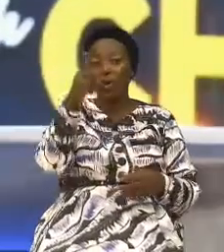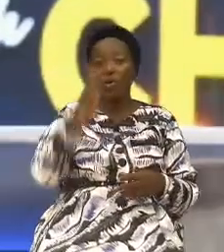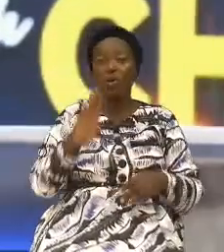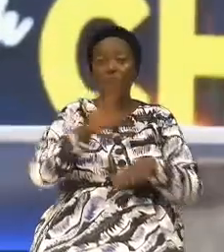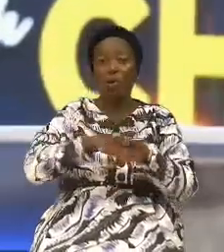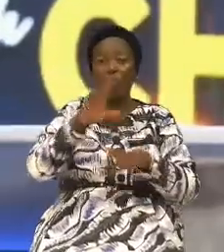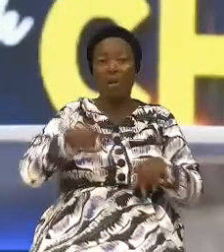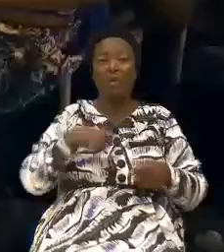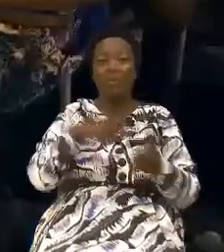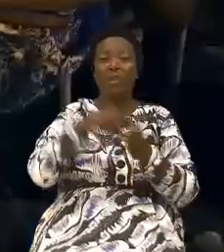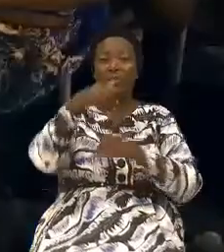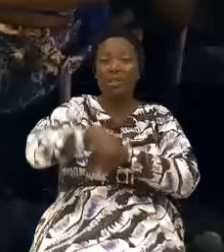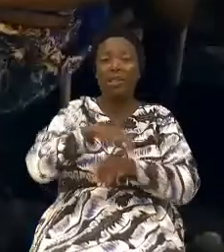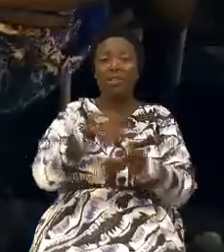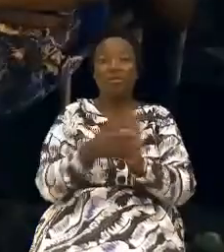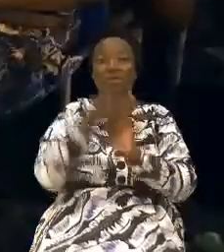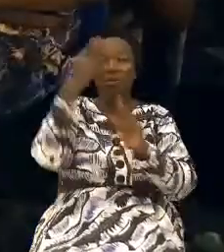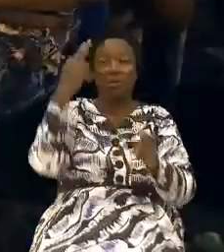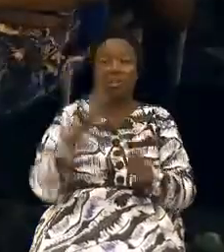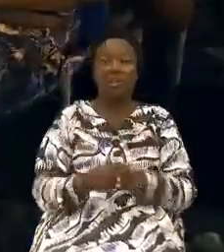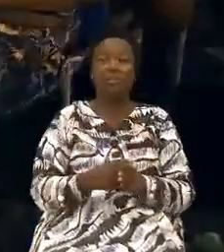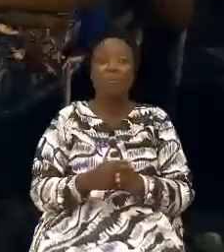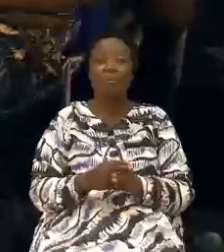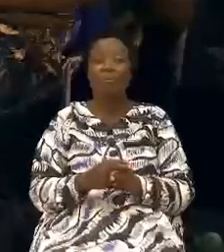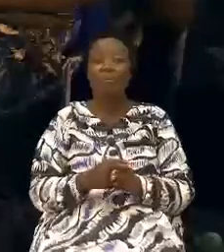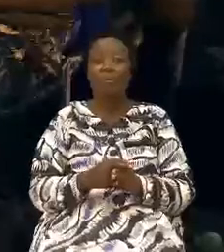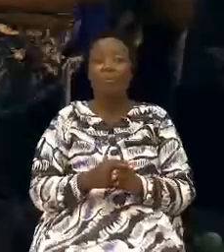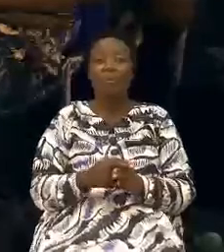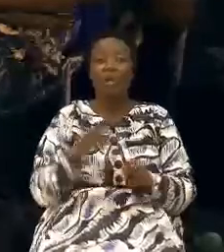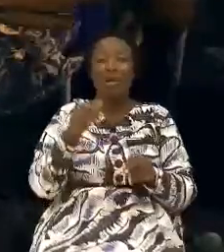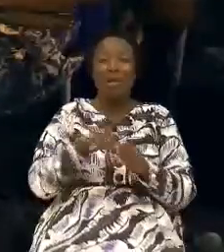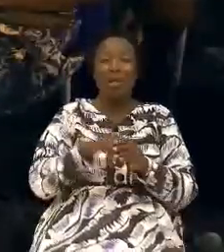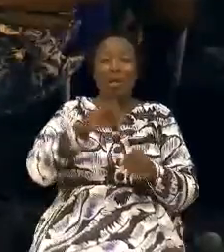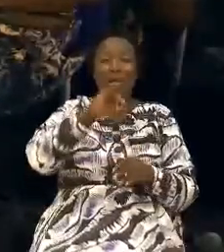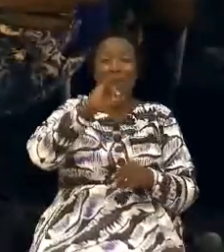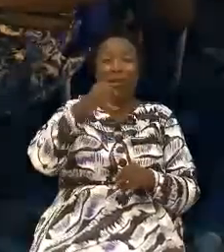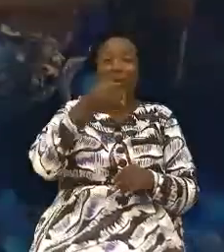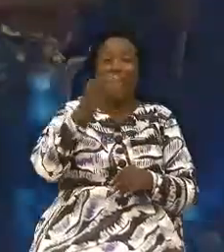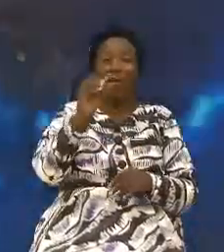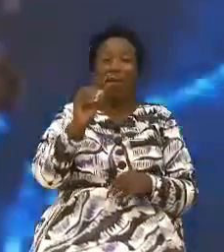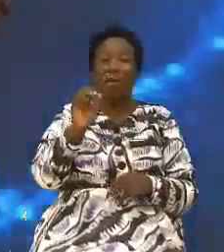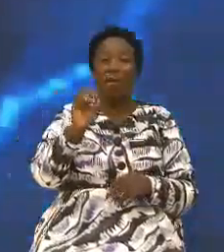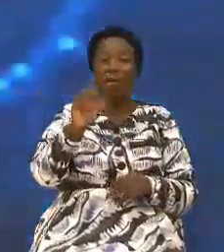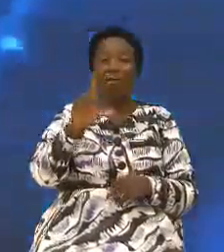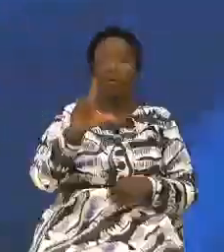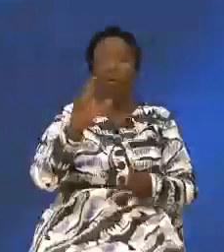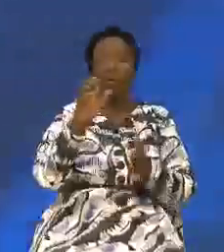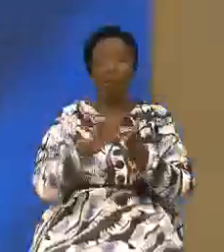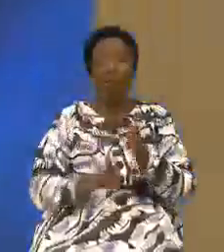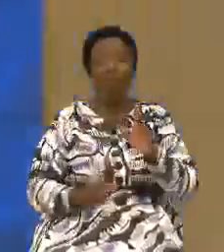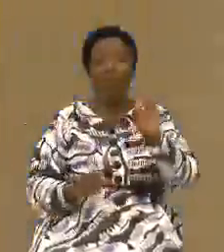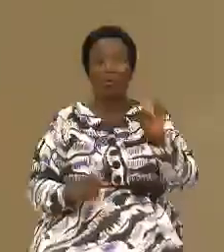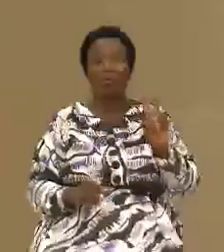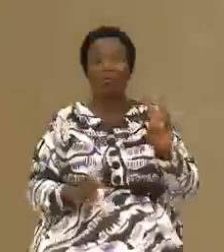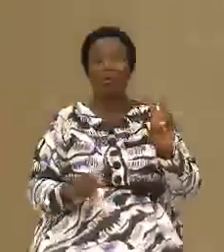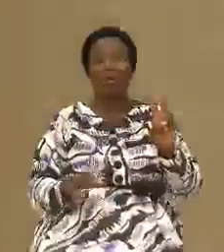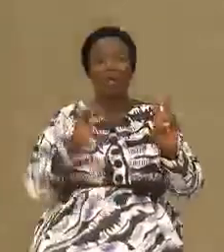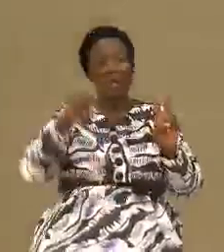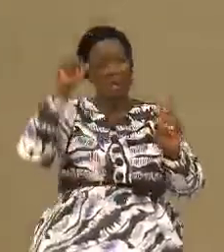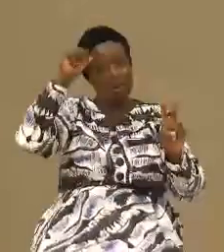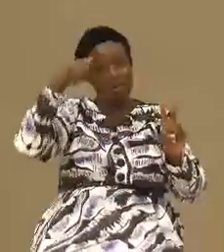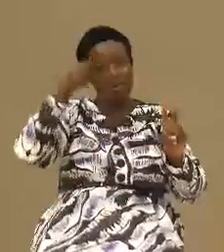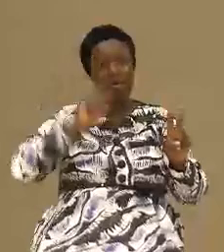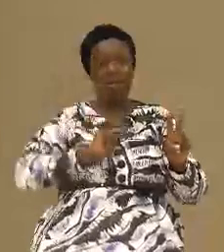in Jesus' name. In Joel chapter 2, he reminds us what will